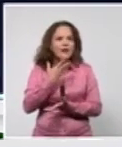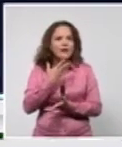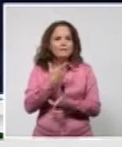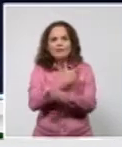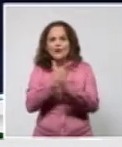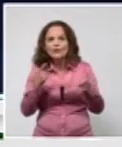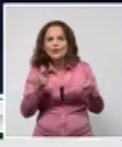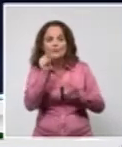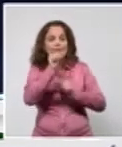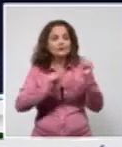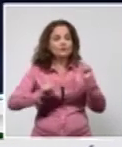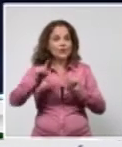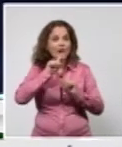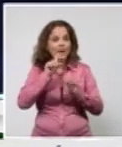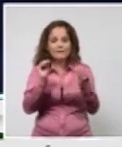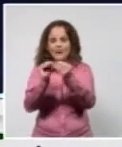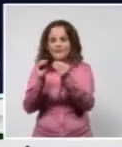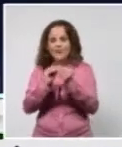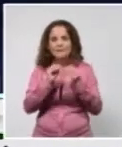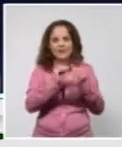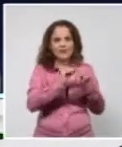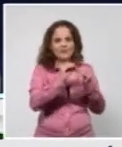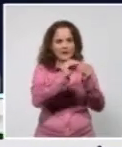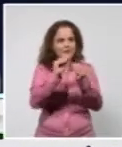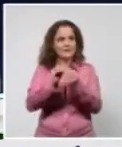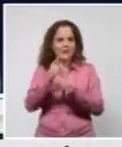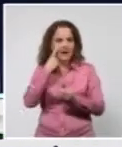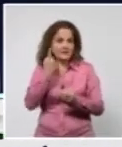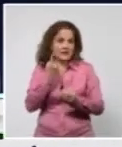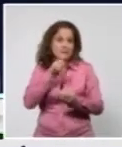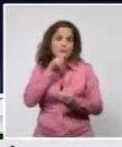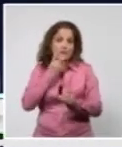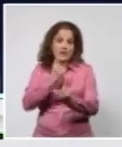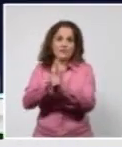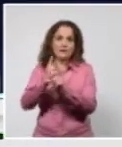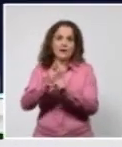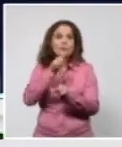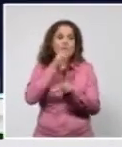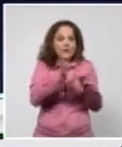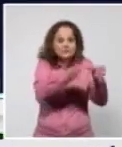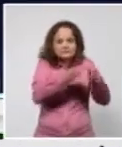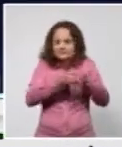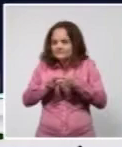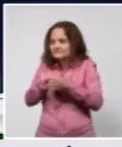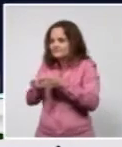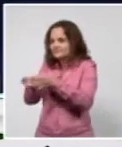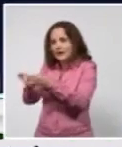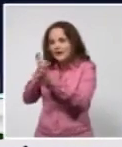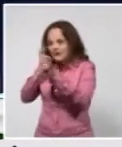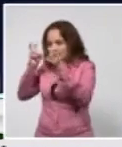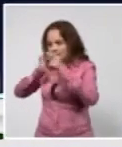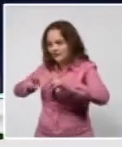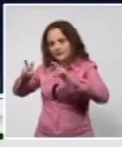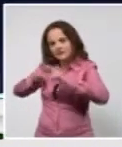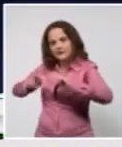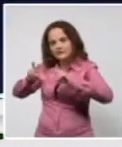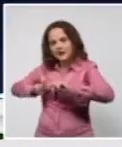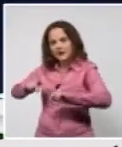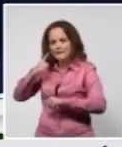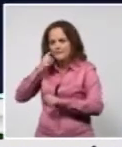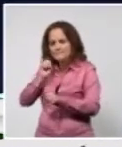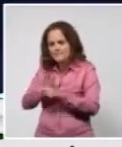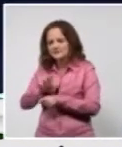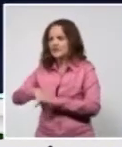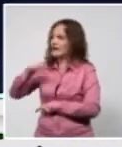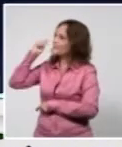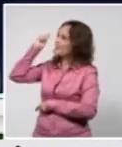were asymptomatic at the moment of the test. The figure stands at 60.4% of all confirmed cases in